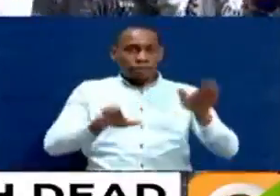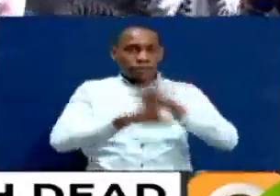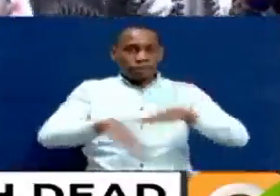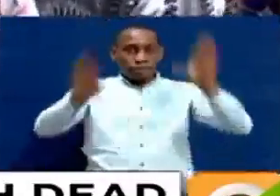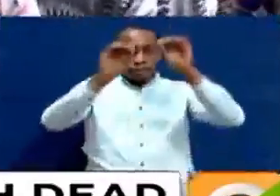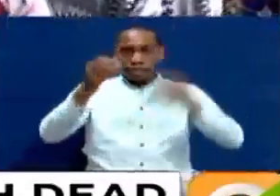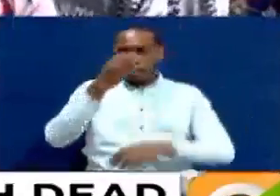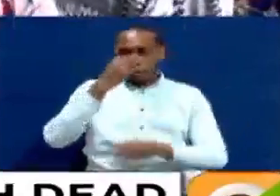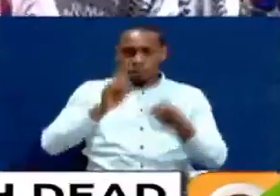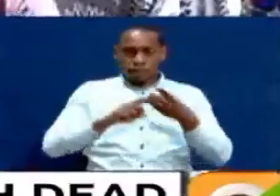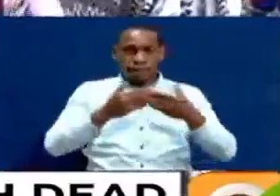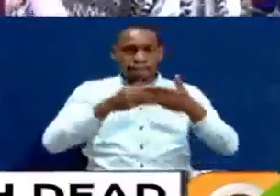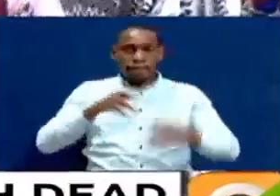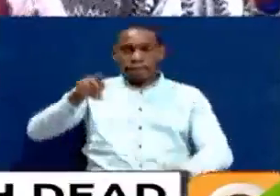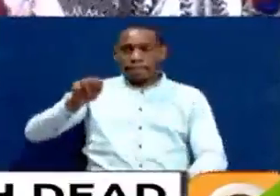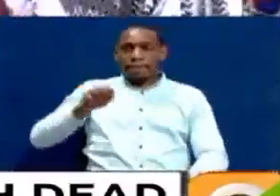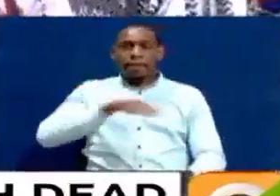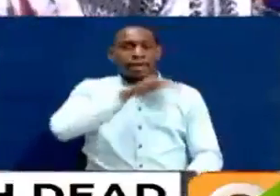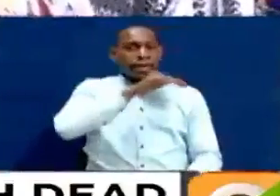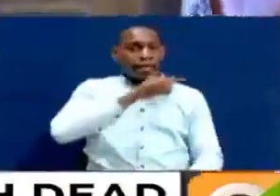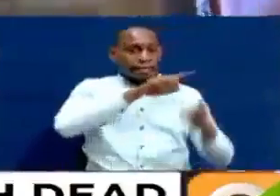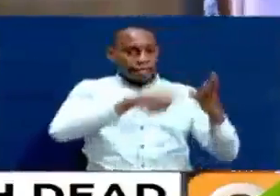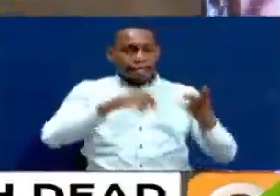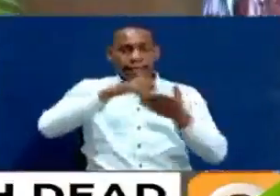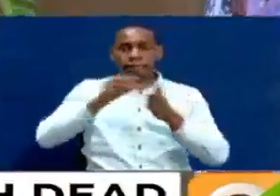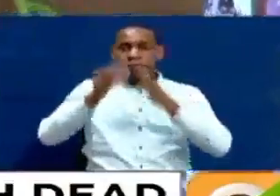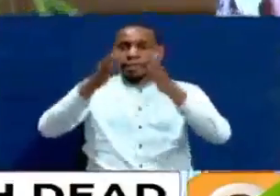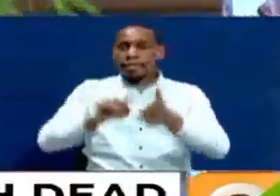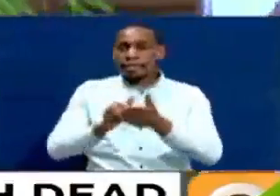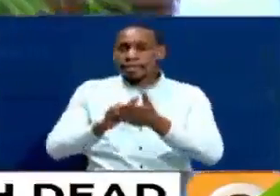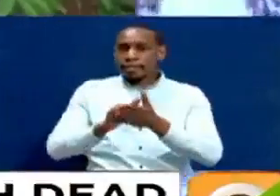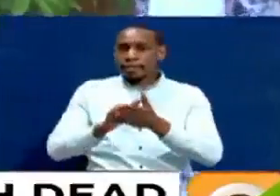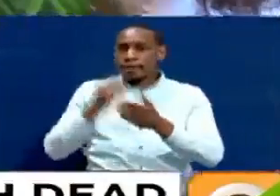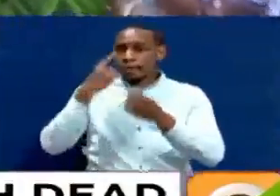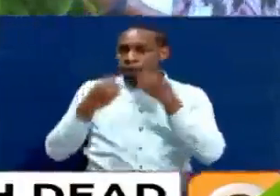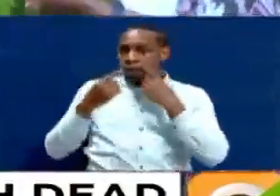Ruto, and former Prime Minister Raila Odinga were among leaders who mourned